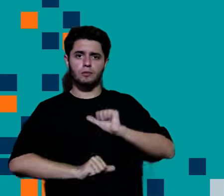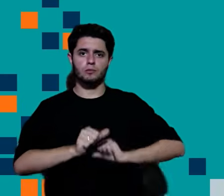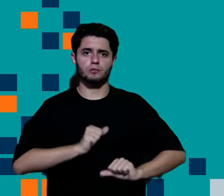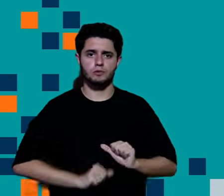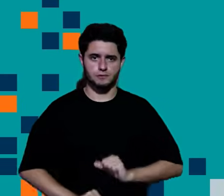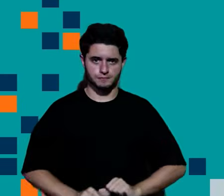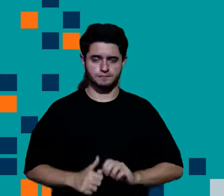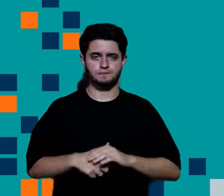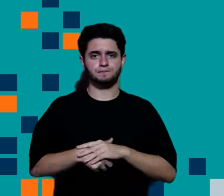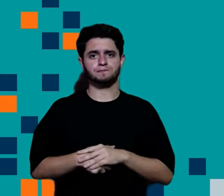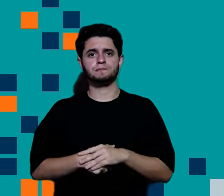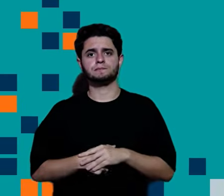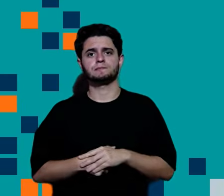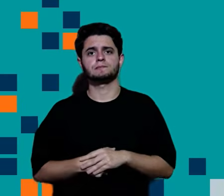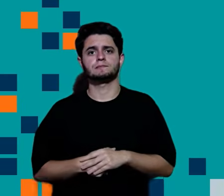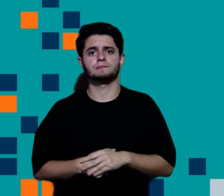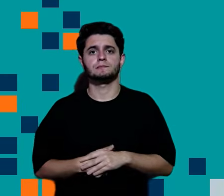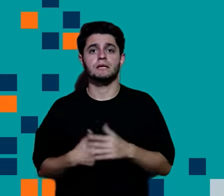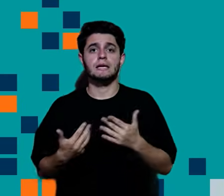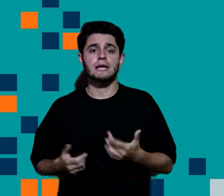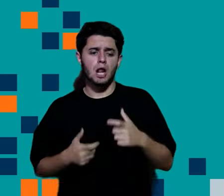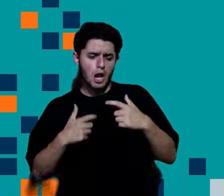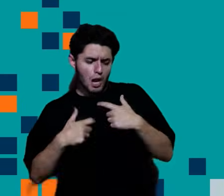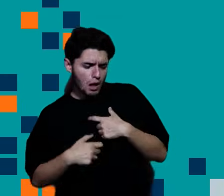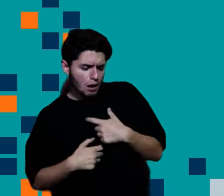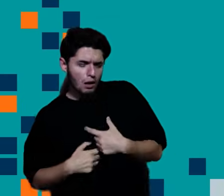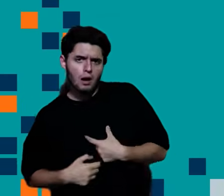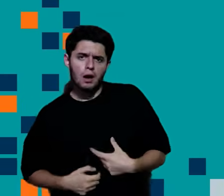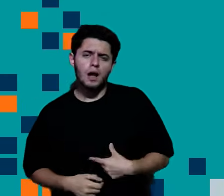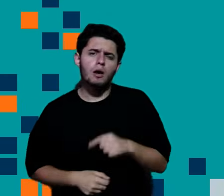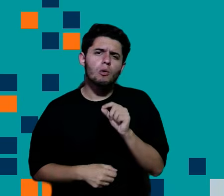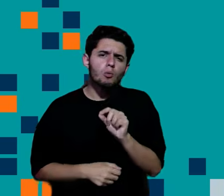stopped and, in fact, where the environment began